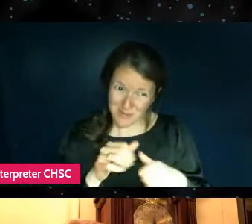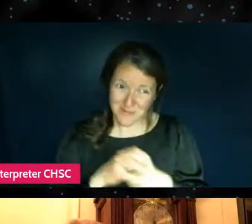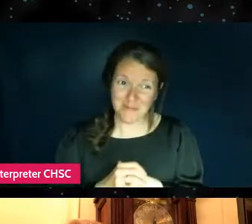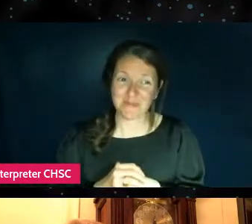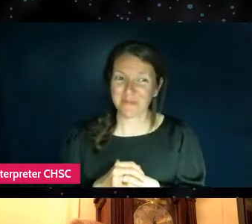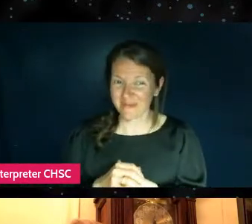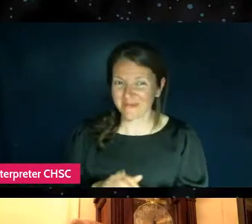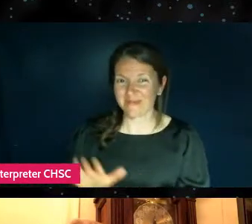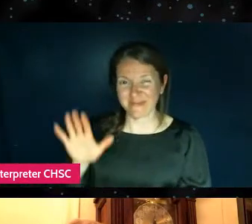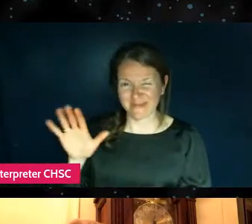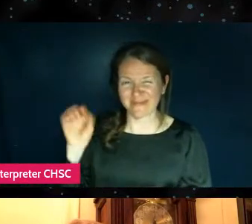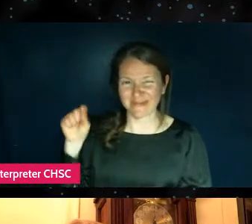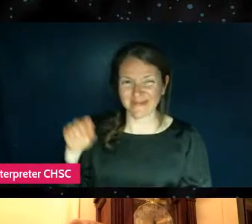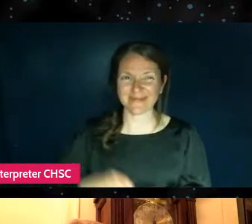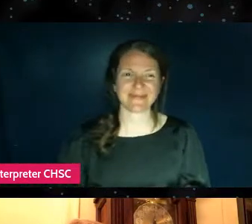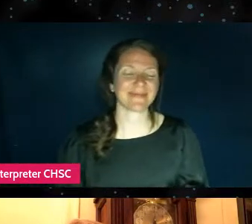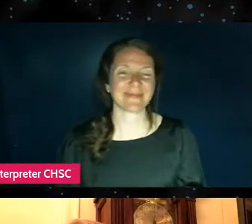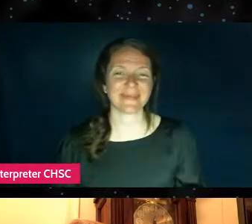So